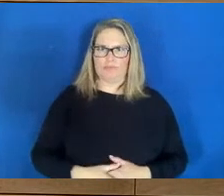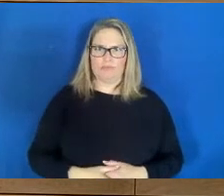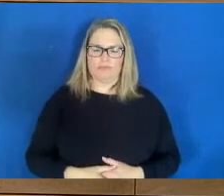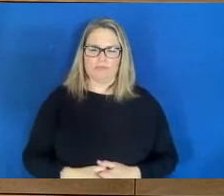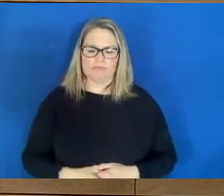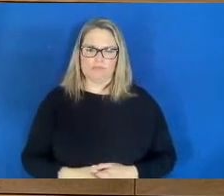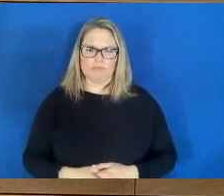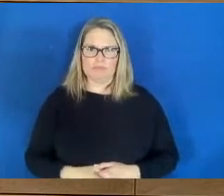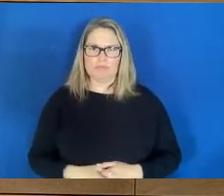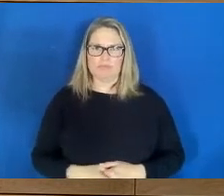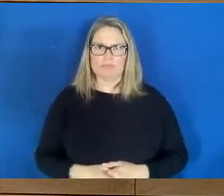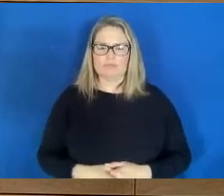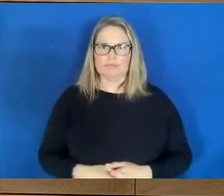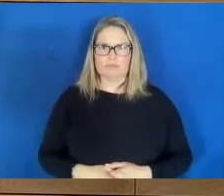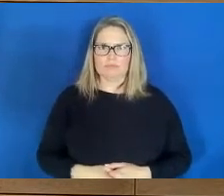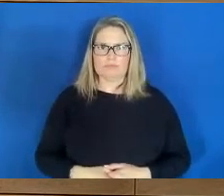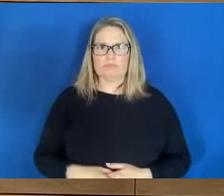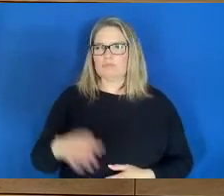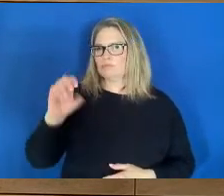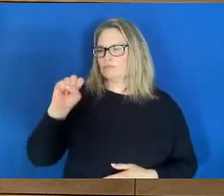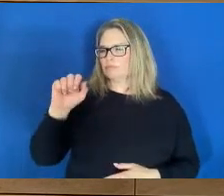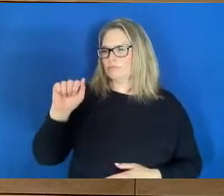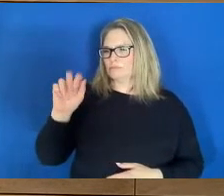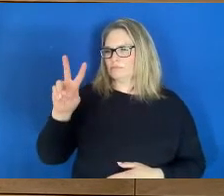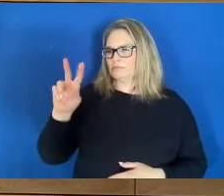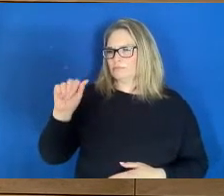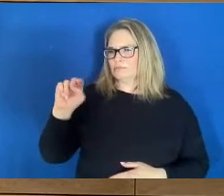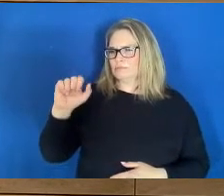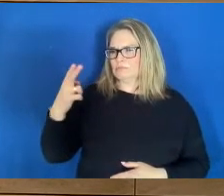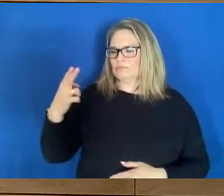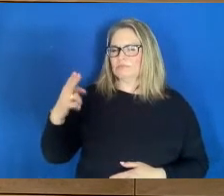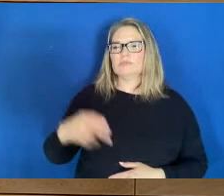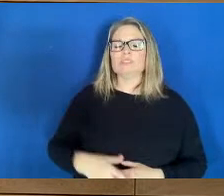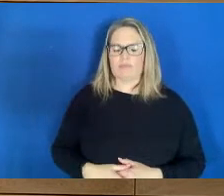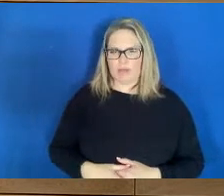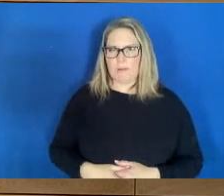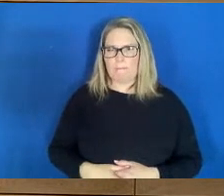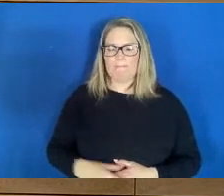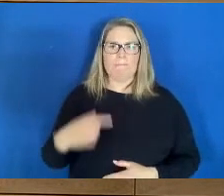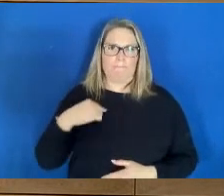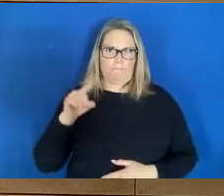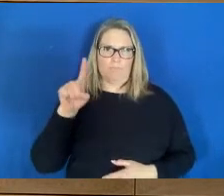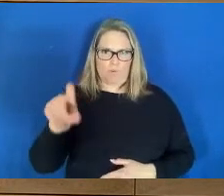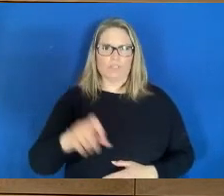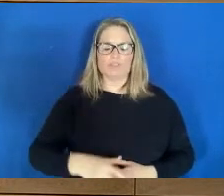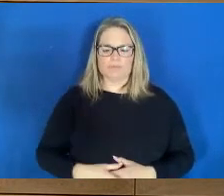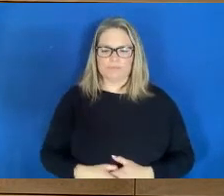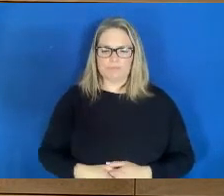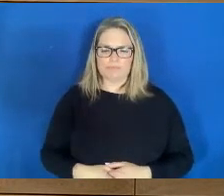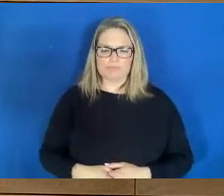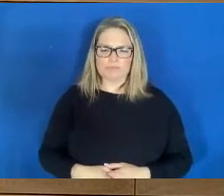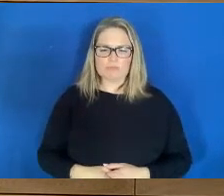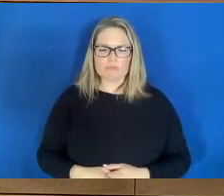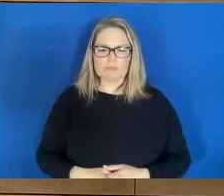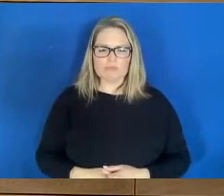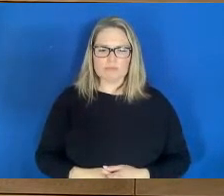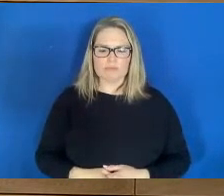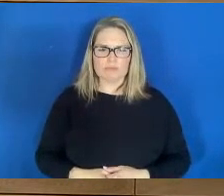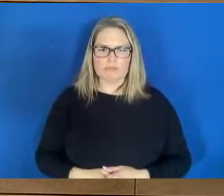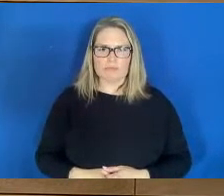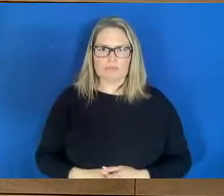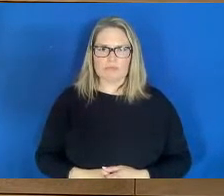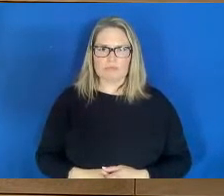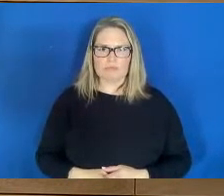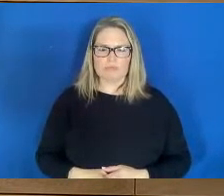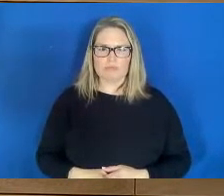Sounds good. Savannah Odd, Telegraph Journal. Yeah, so some of the forecasting was indicated, there